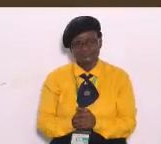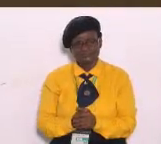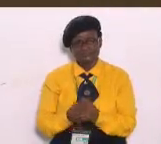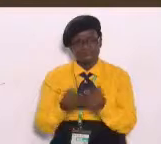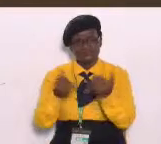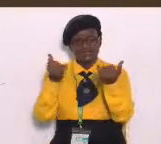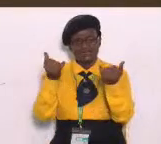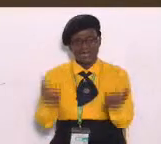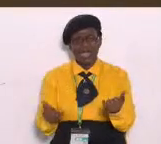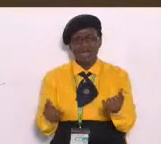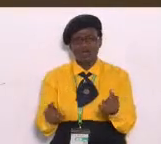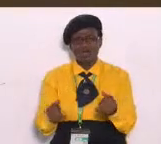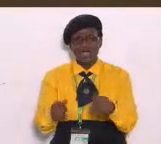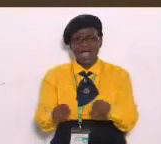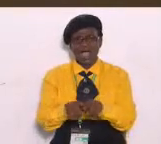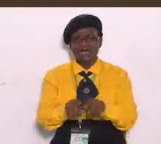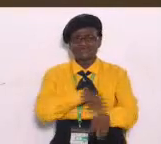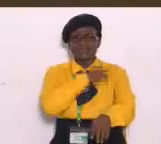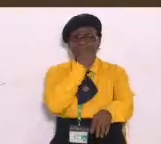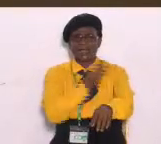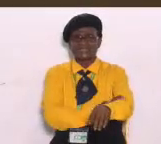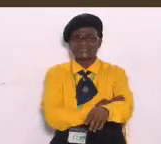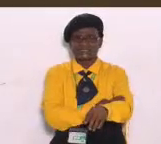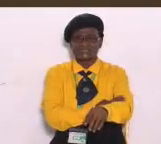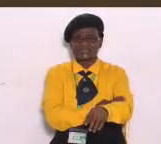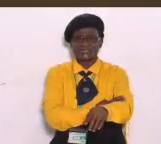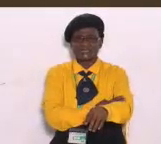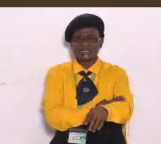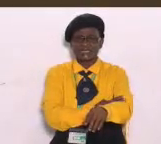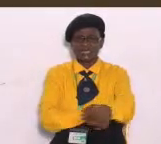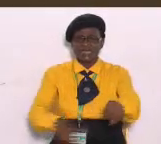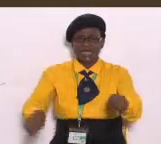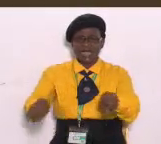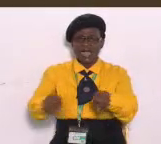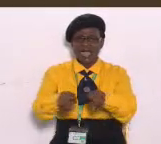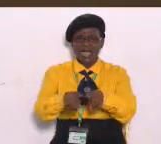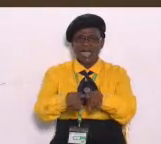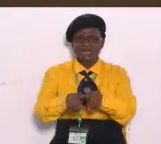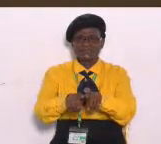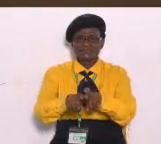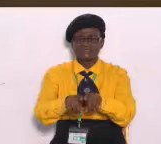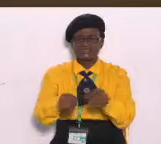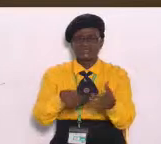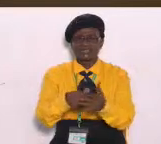As mighty as this God is,